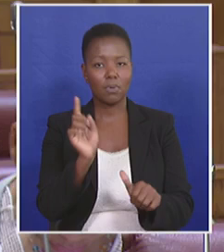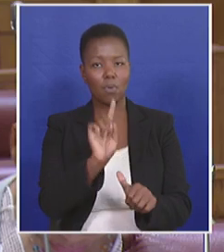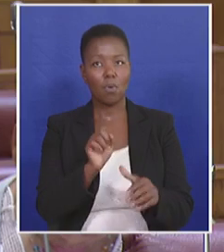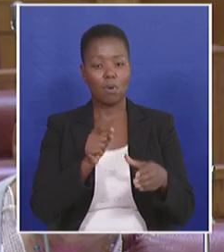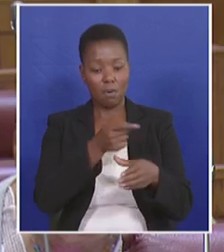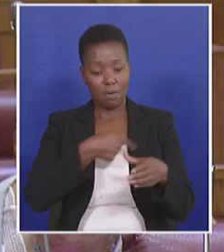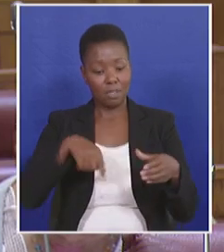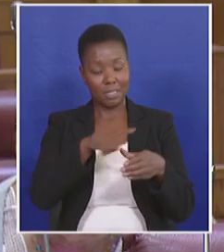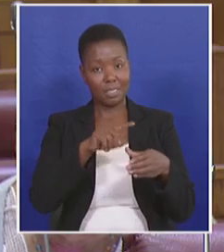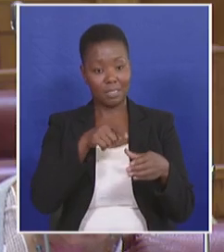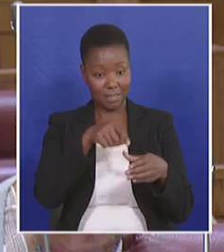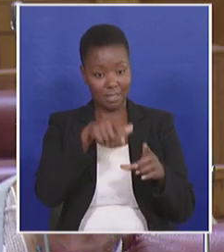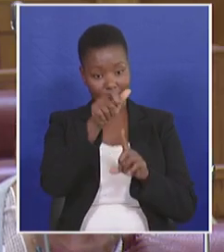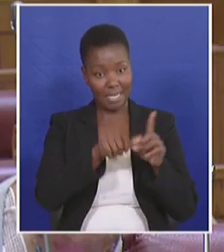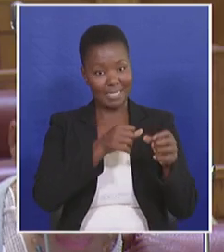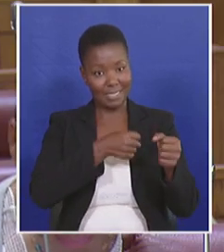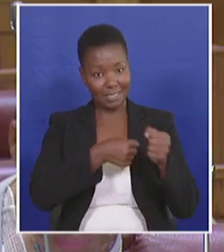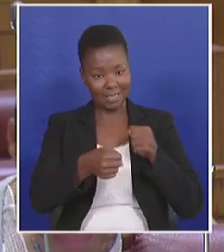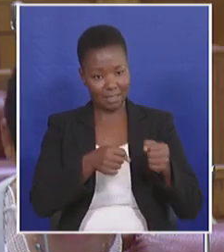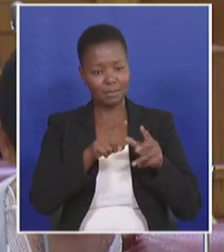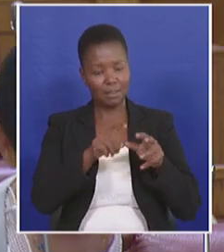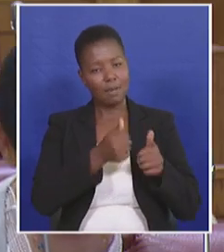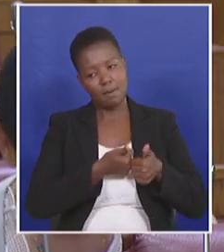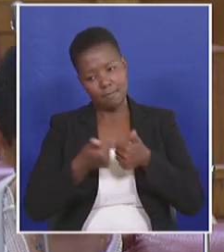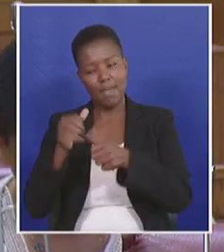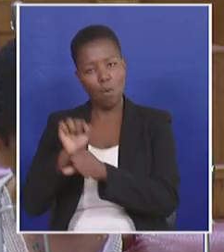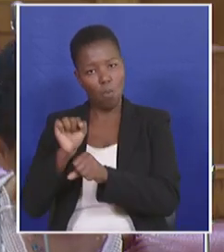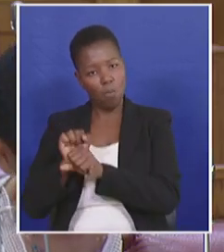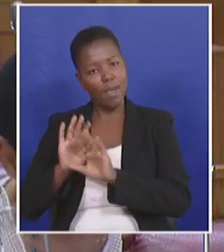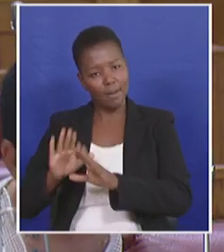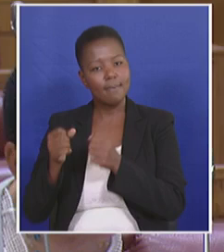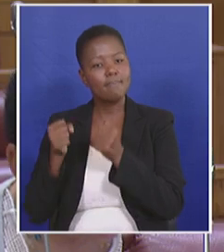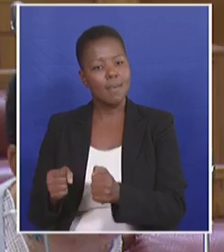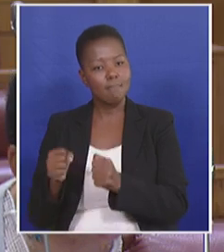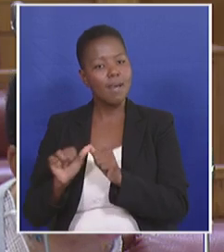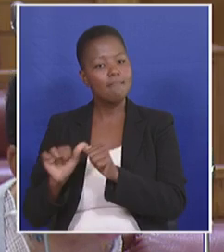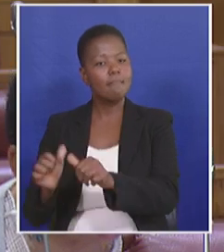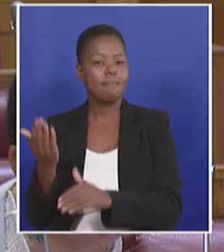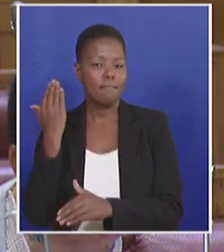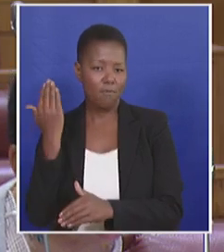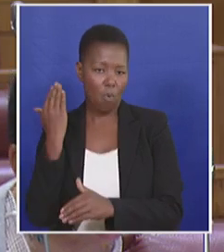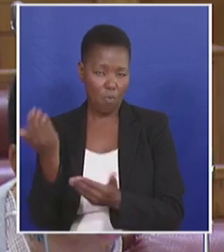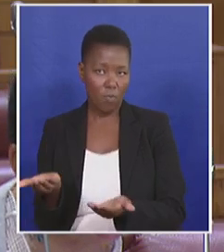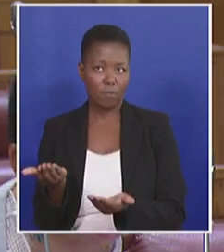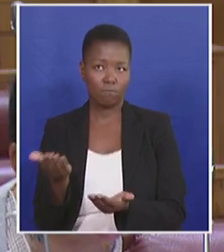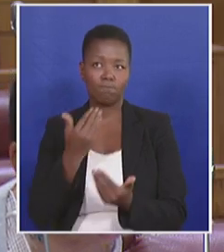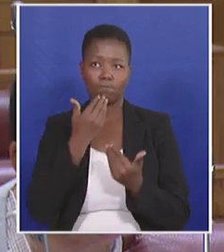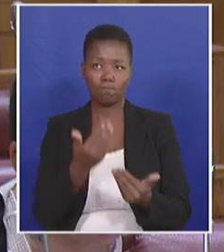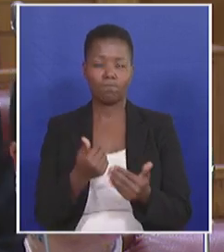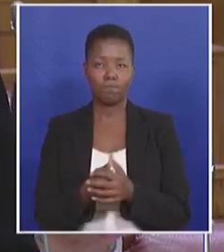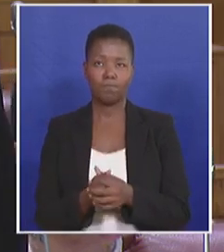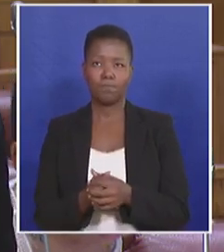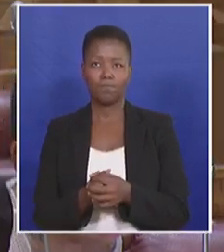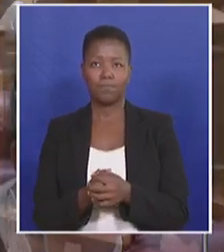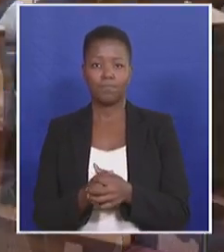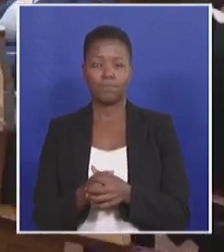will therefore return to their units and/or offices where they were originally placed. Thank you very much, Honorable